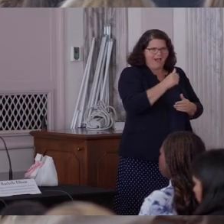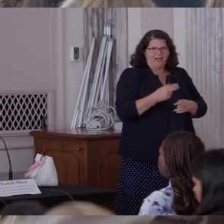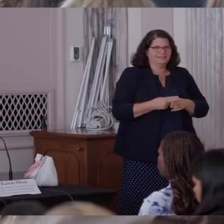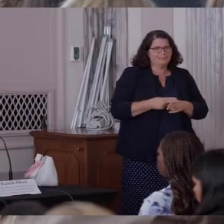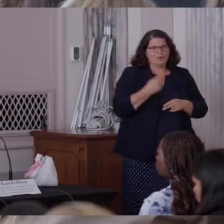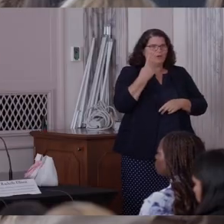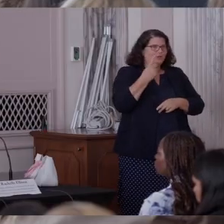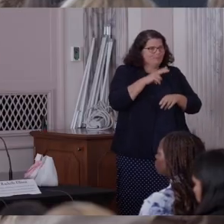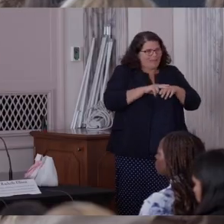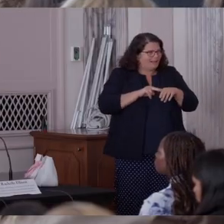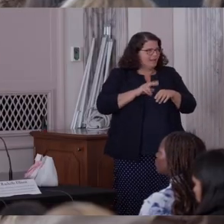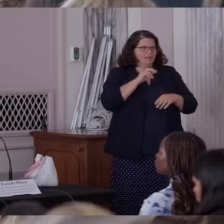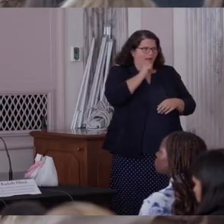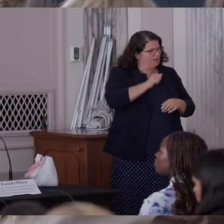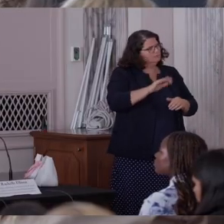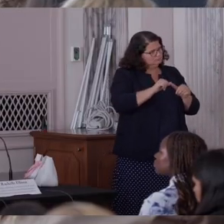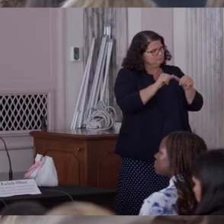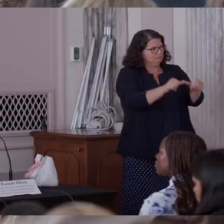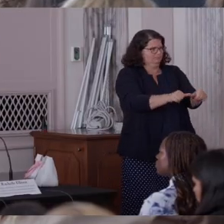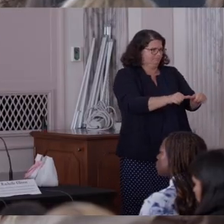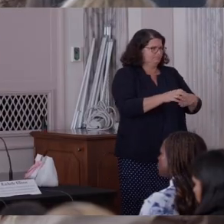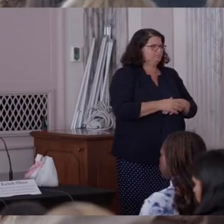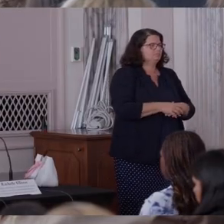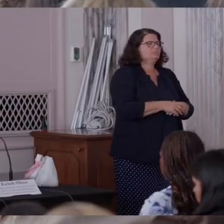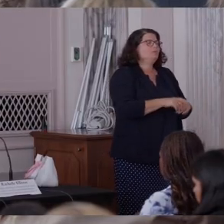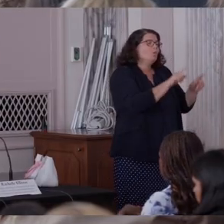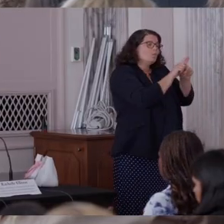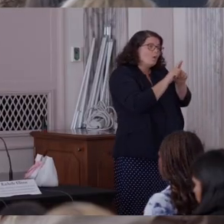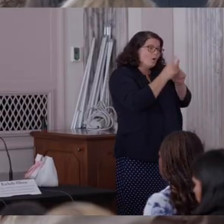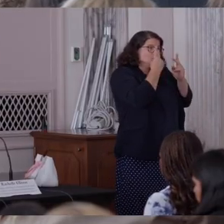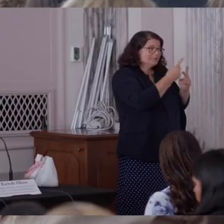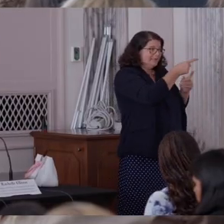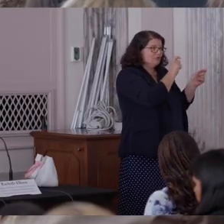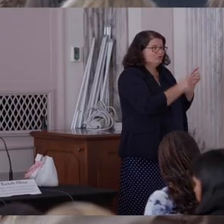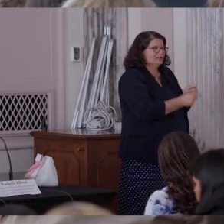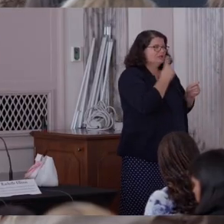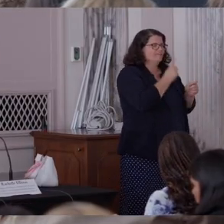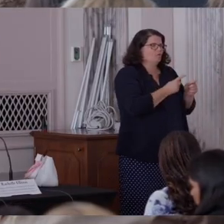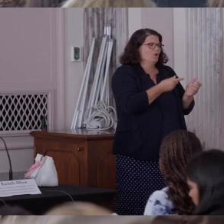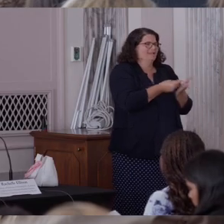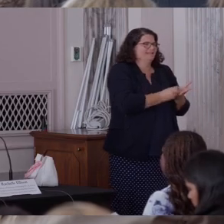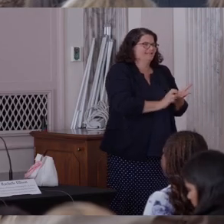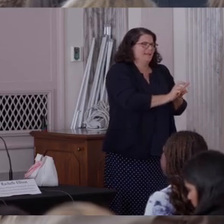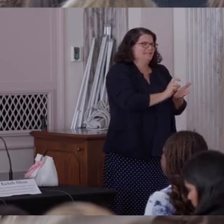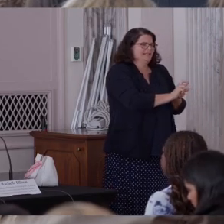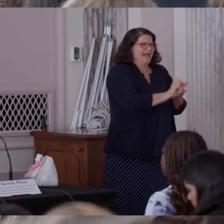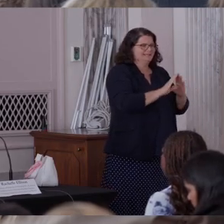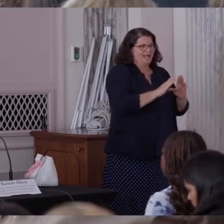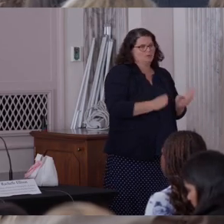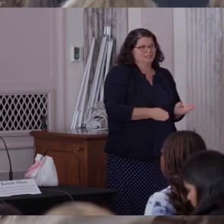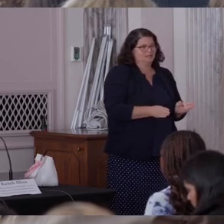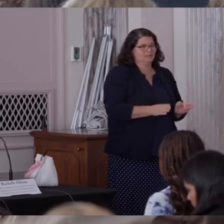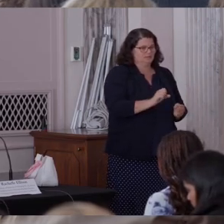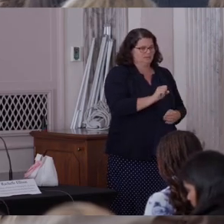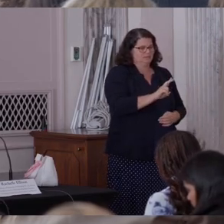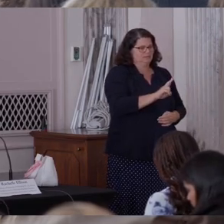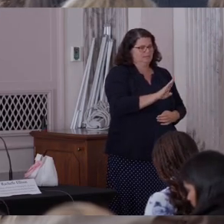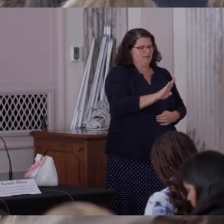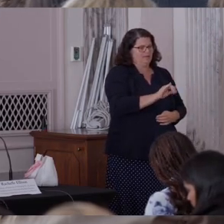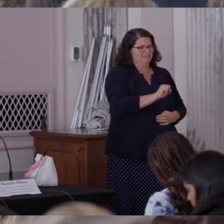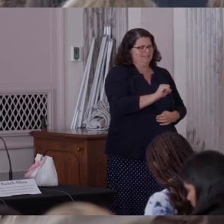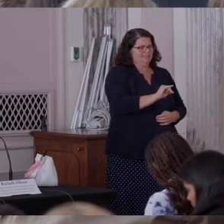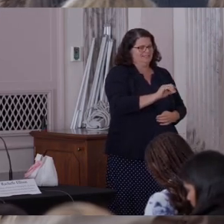in subsidized housing. So we have to talk about the mixed immigration rules. We have to talk about